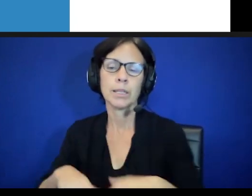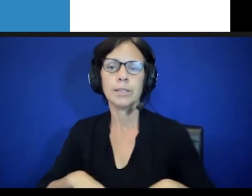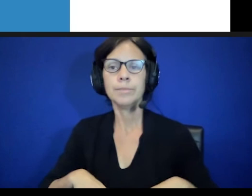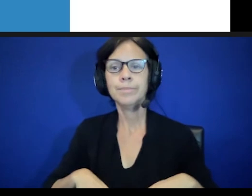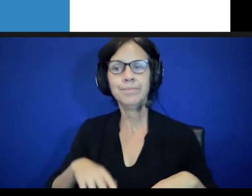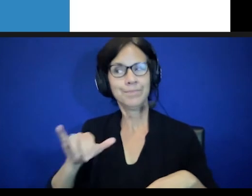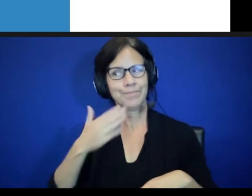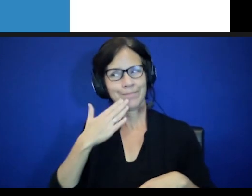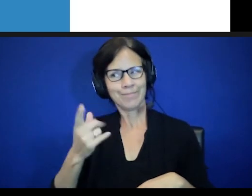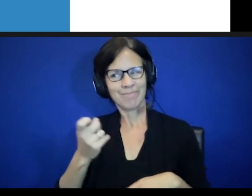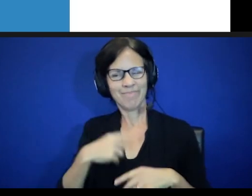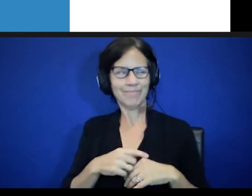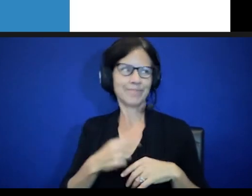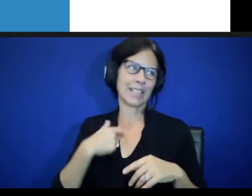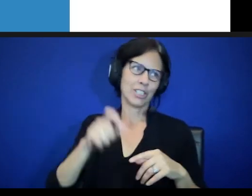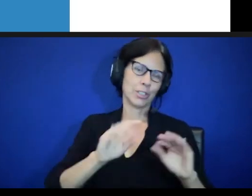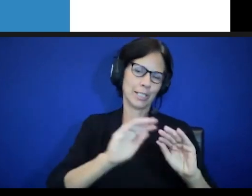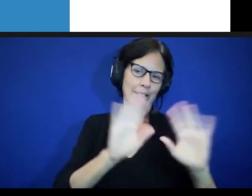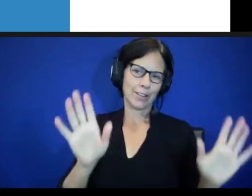That's a good question. I should clarify too.